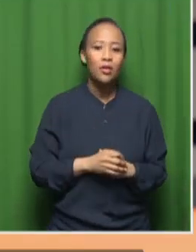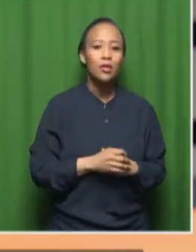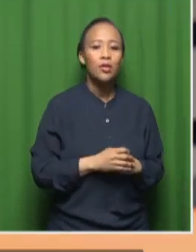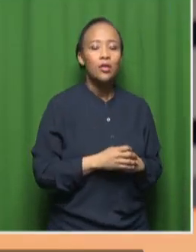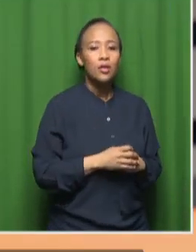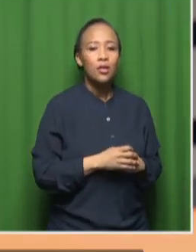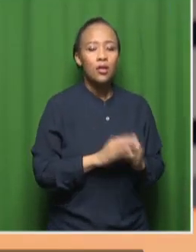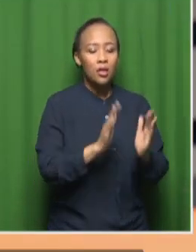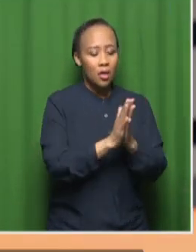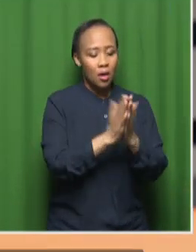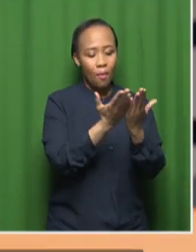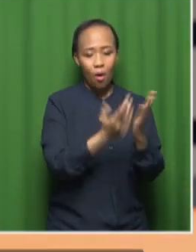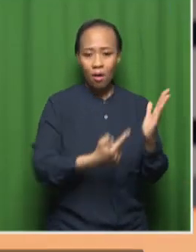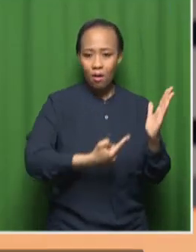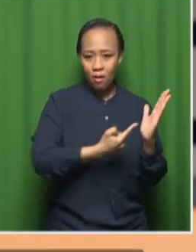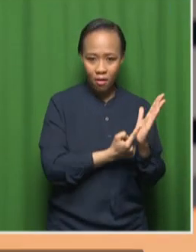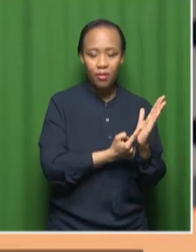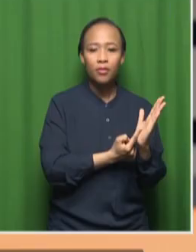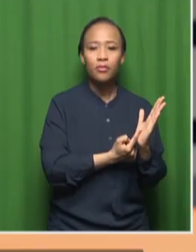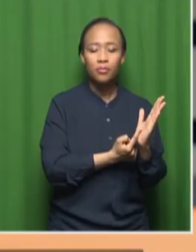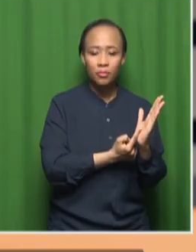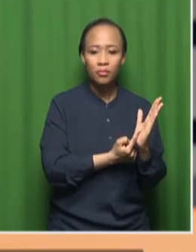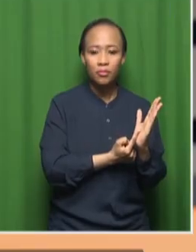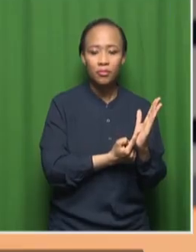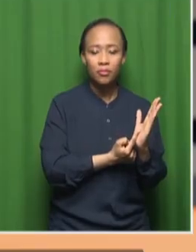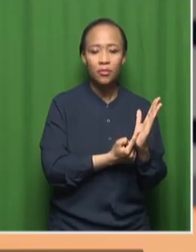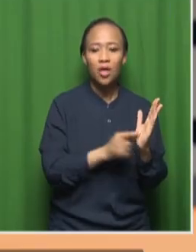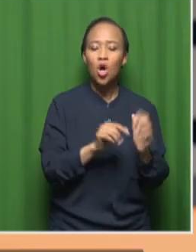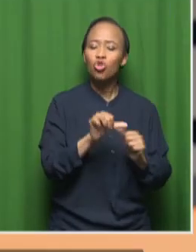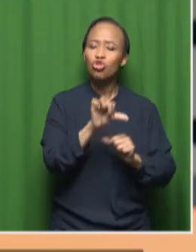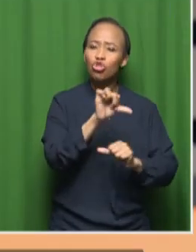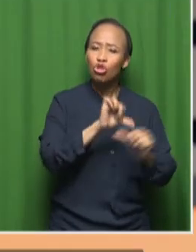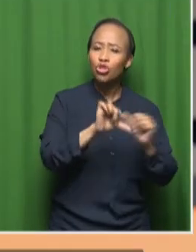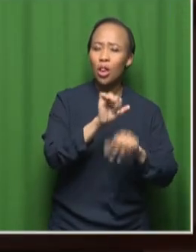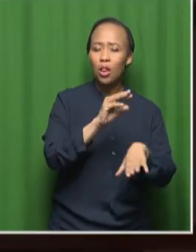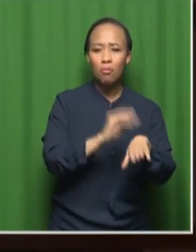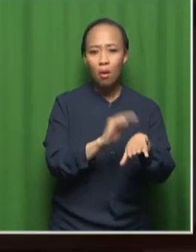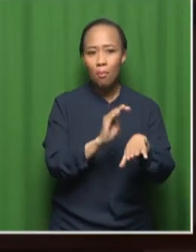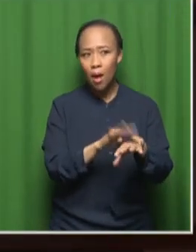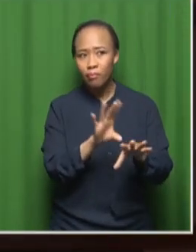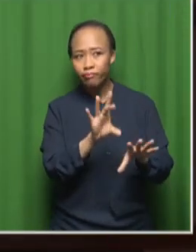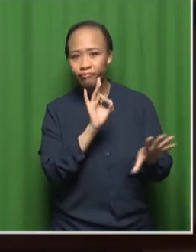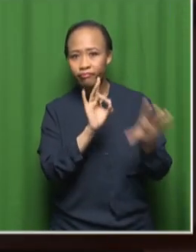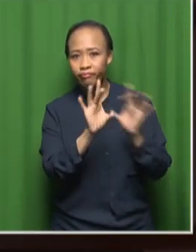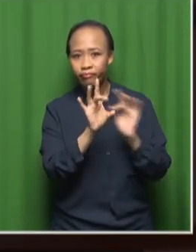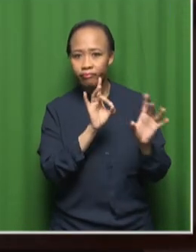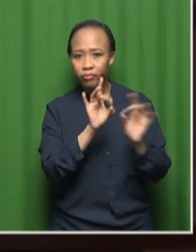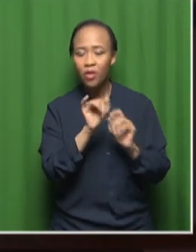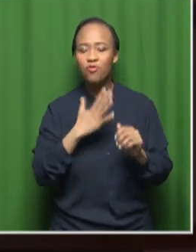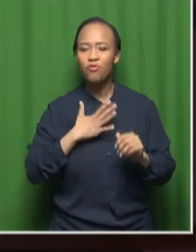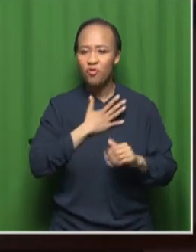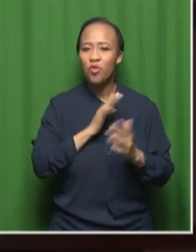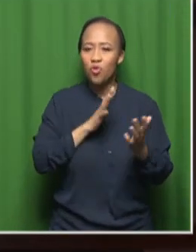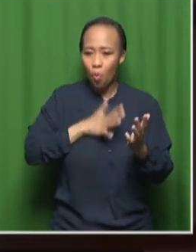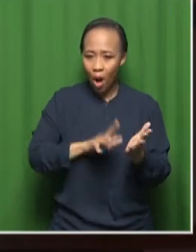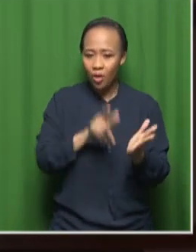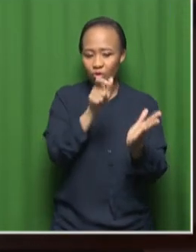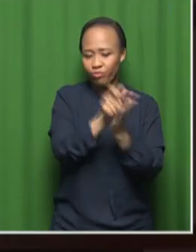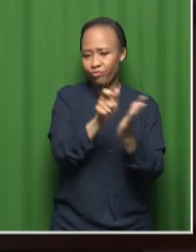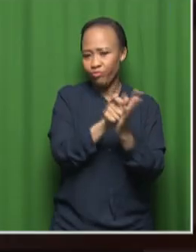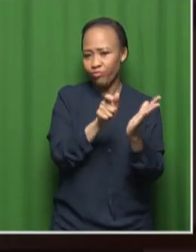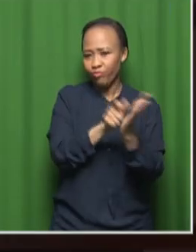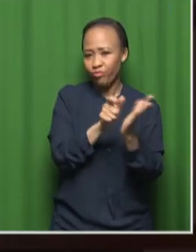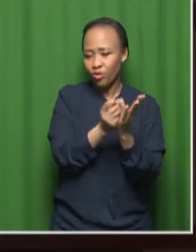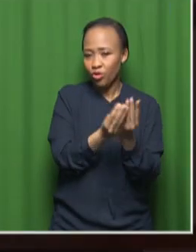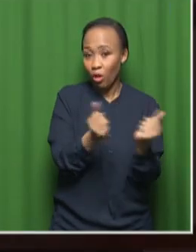book, how did you choose which social issues to address in this book? When I wrote this book, I was in pain because of